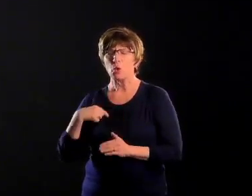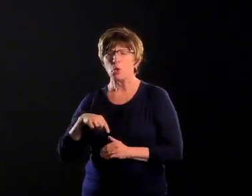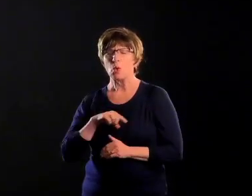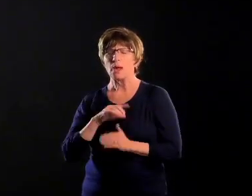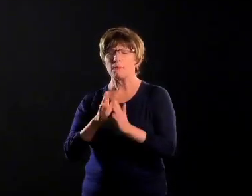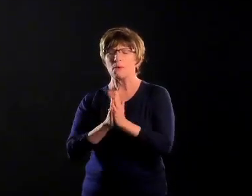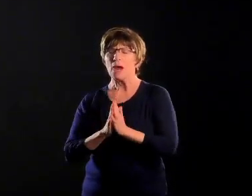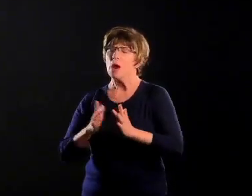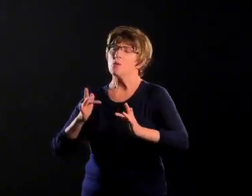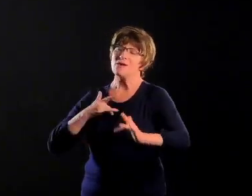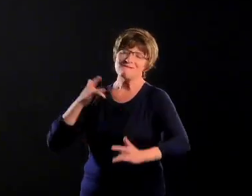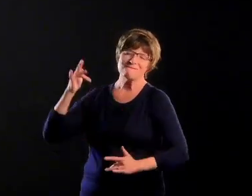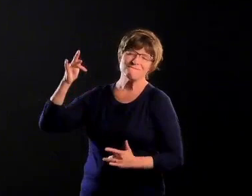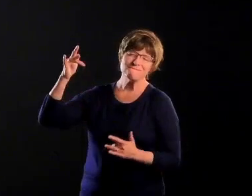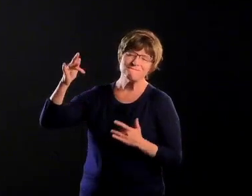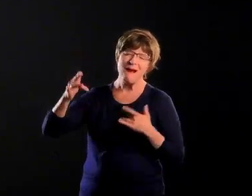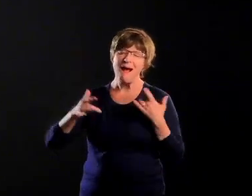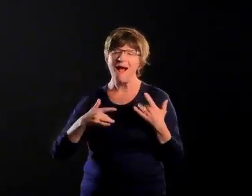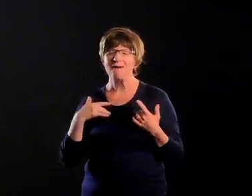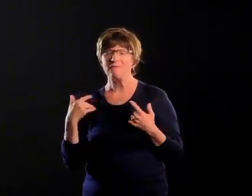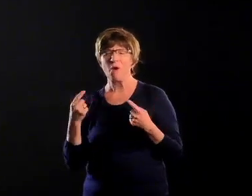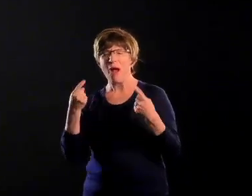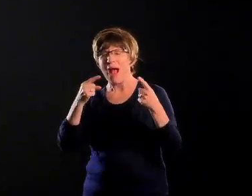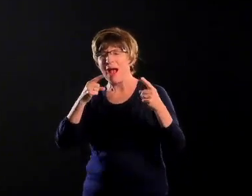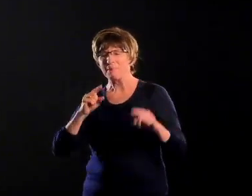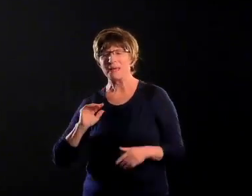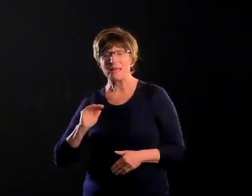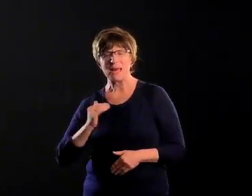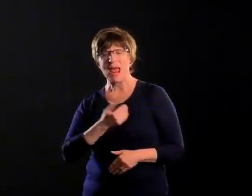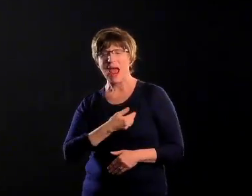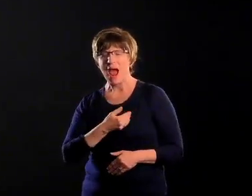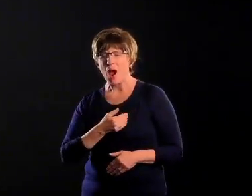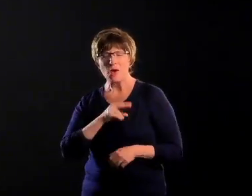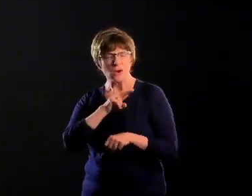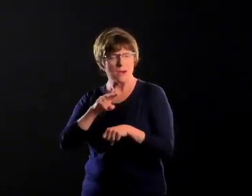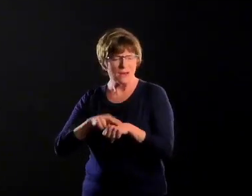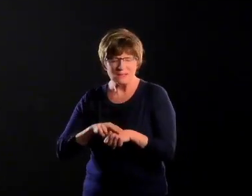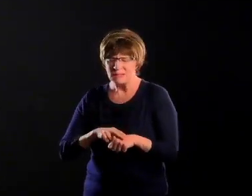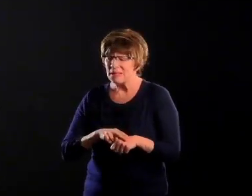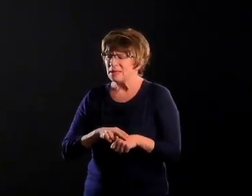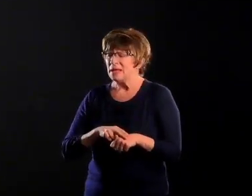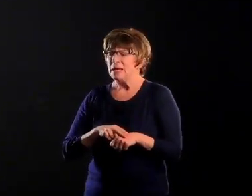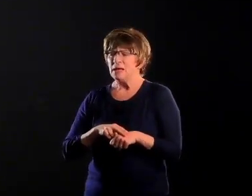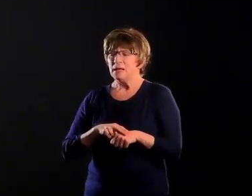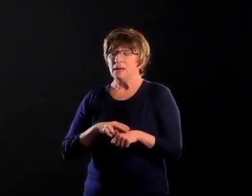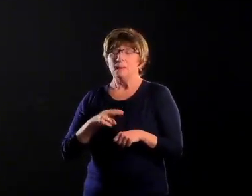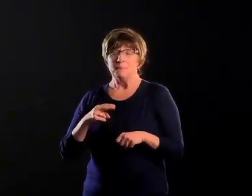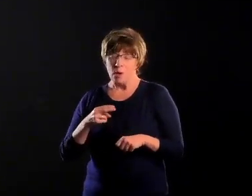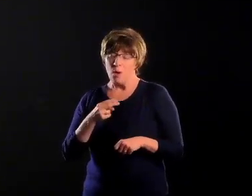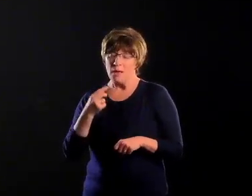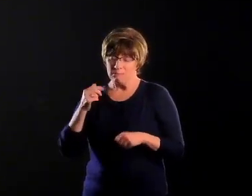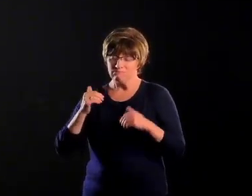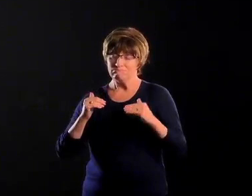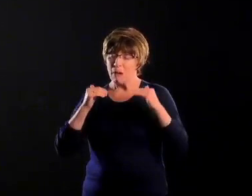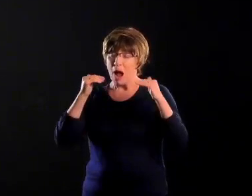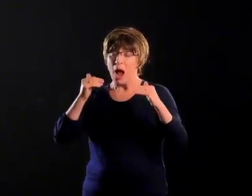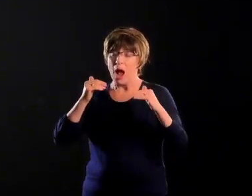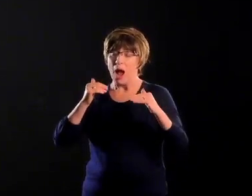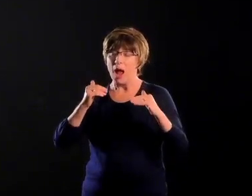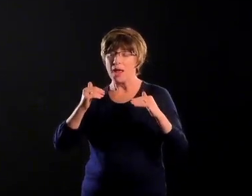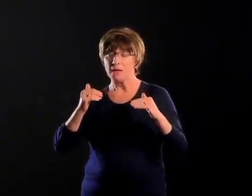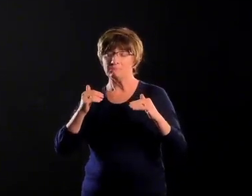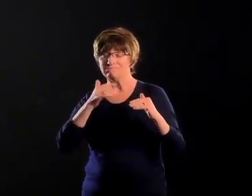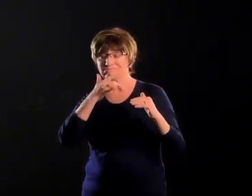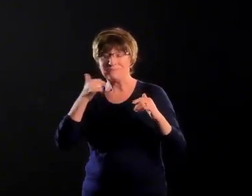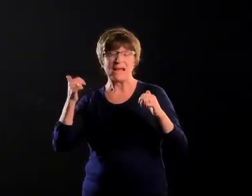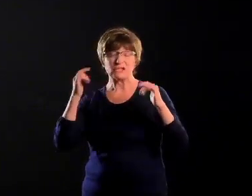that revival would come to our land, that you would bring healing to our land, not only here in the high desert, but throughout our